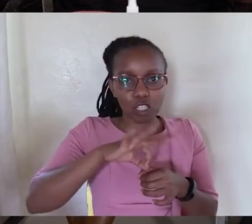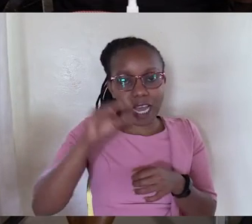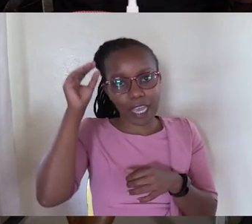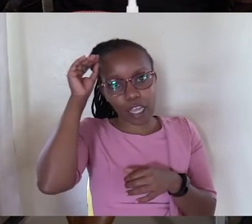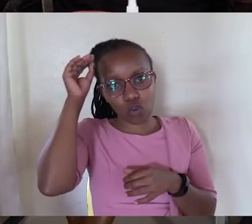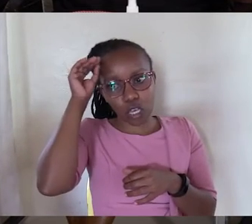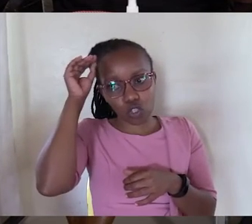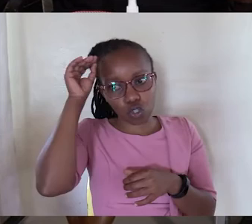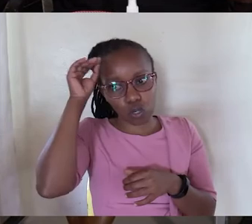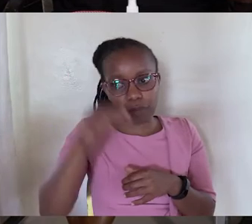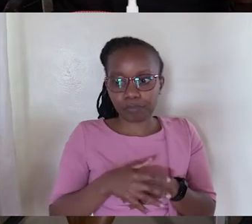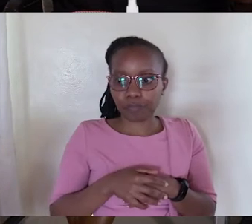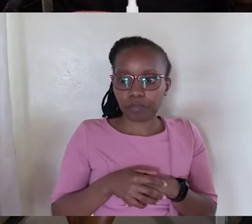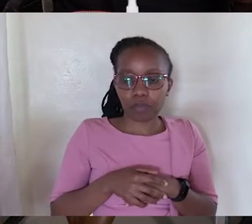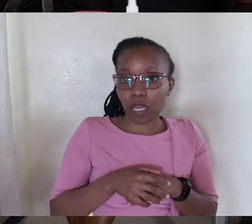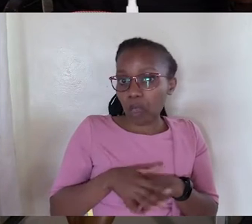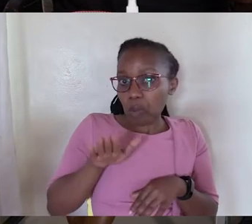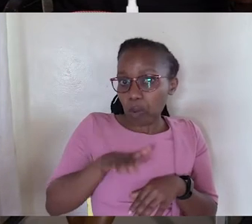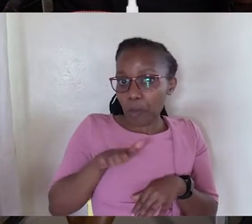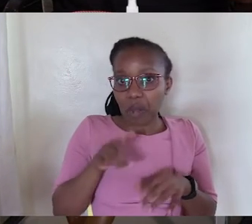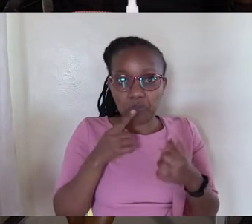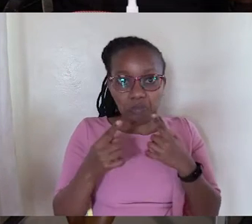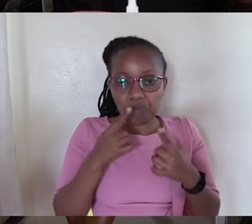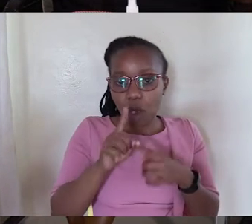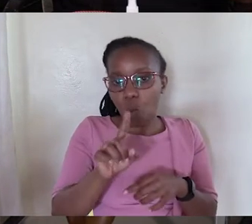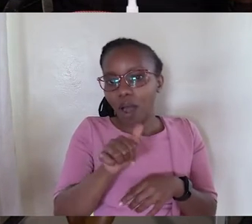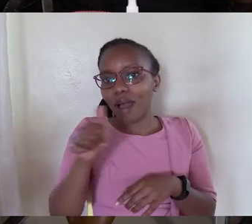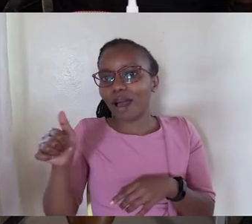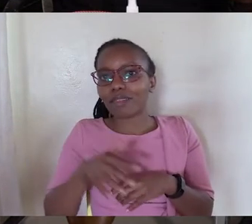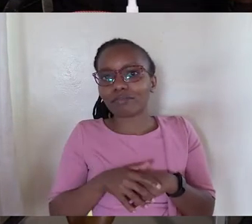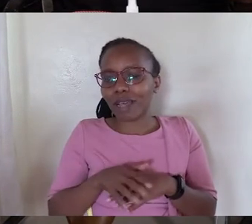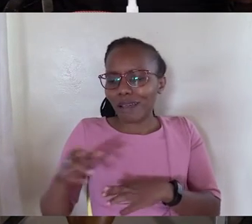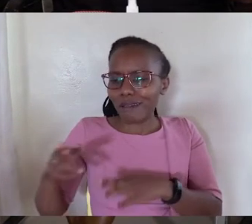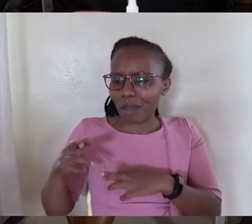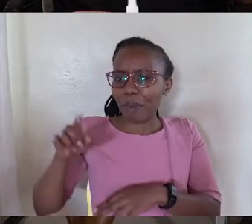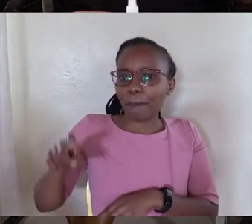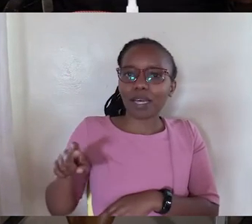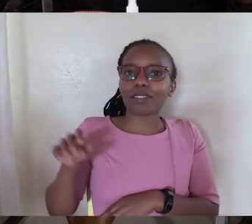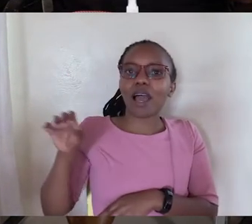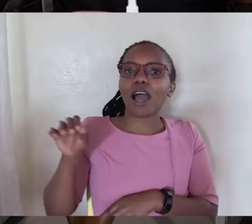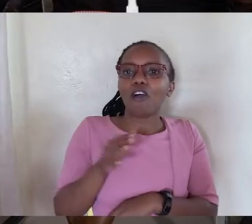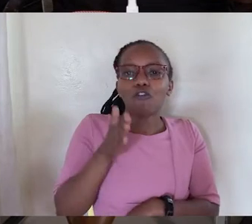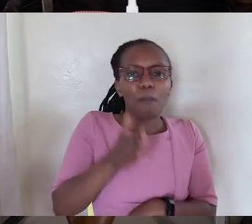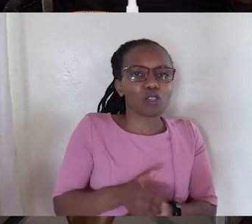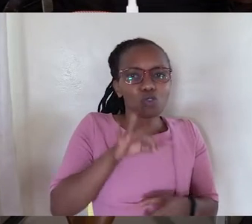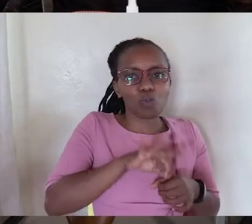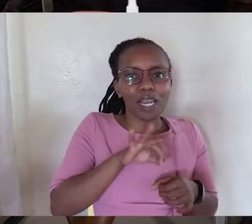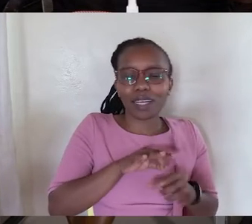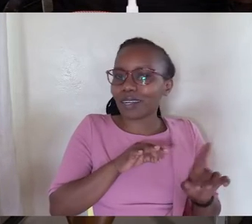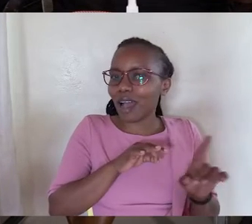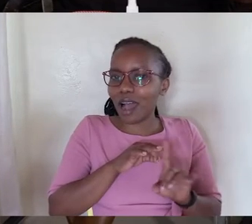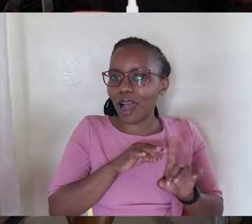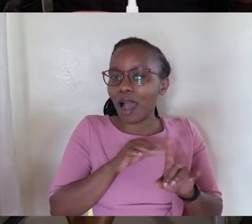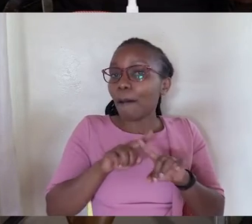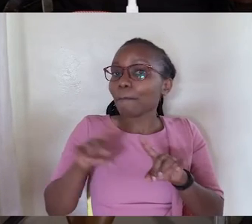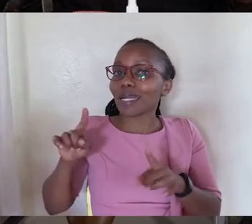education, so that women can talk to each other. We don't have to be raped for someone to get elected. That is